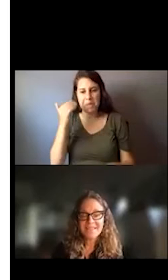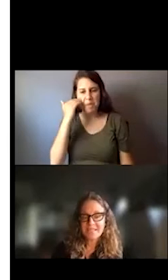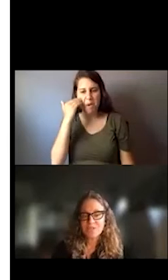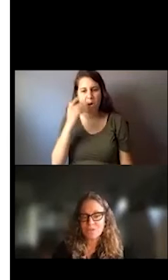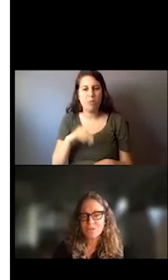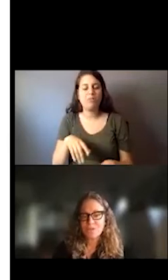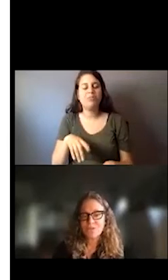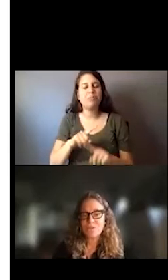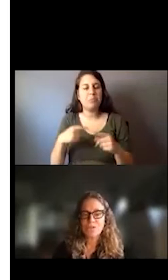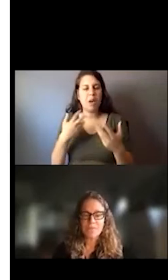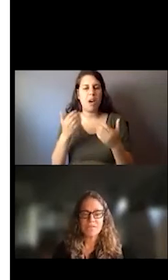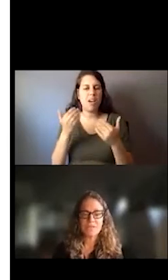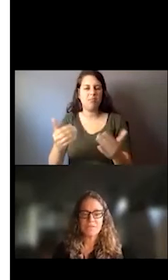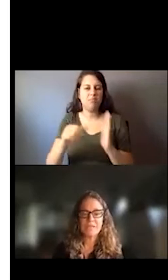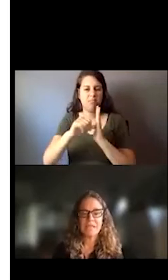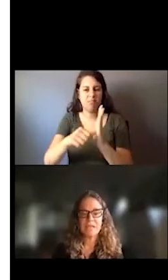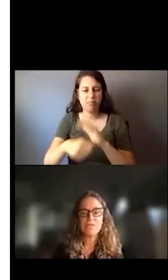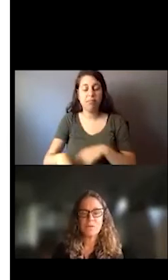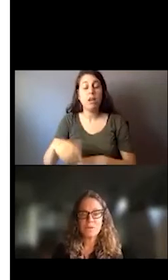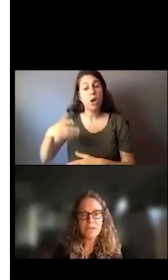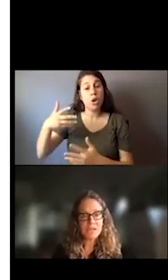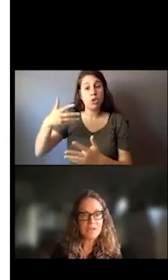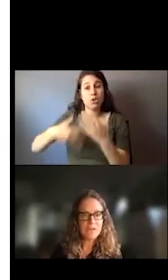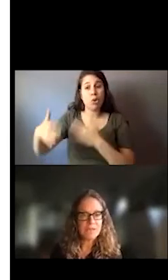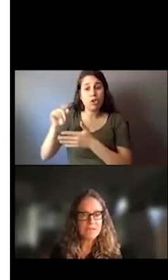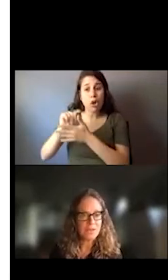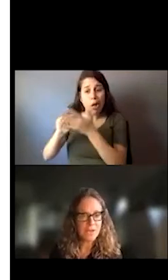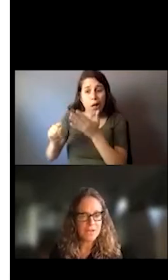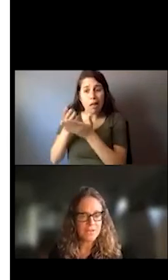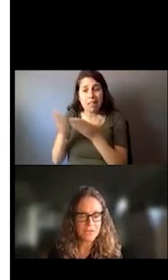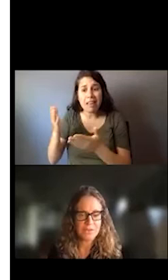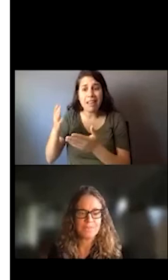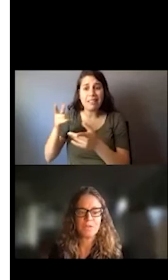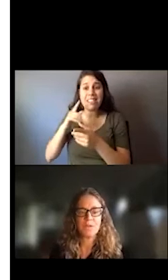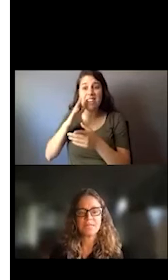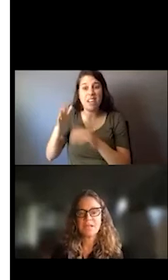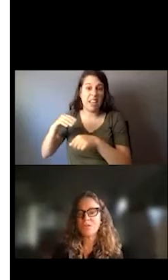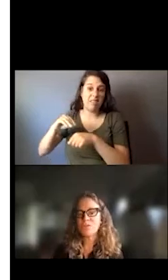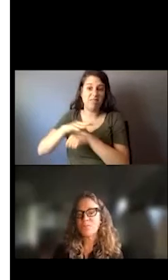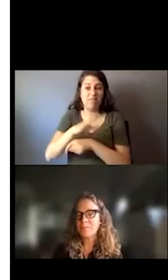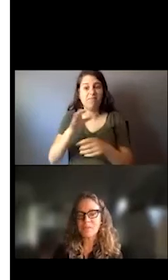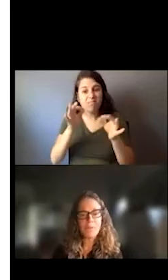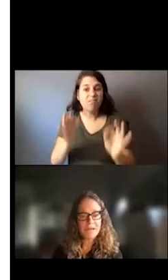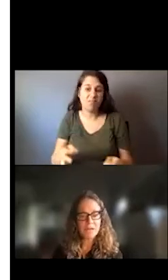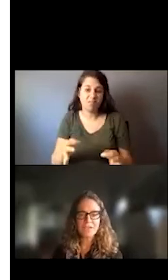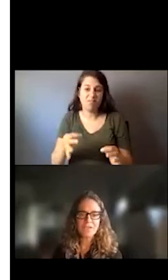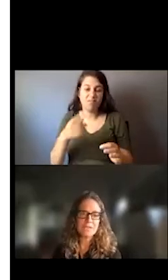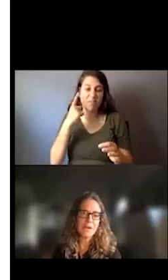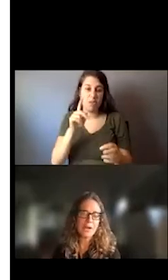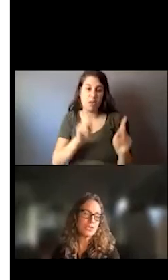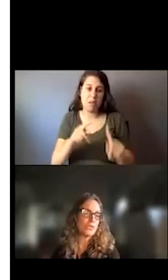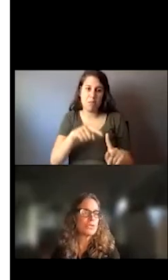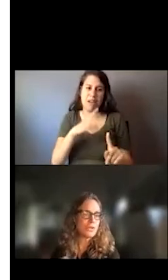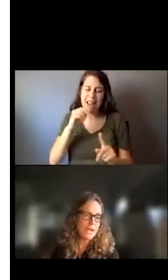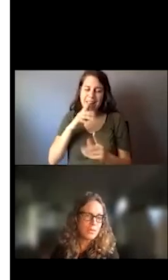And that is that social determinants are really in vogue in the US healthcare sector. So as many of you probably know well,